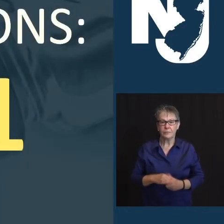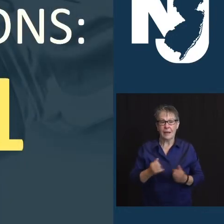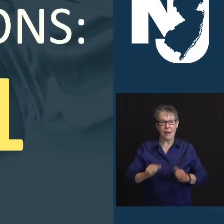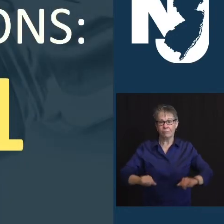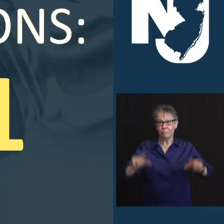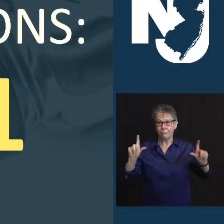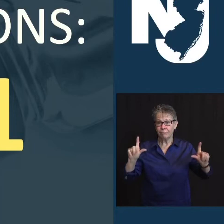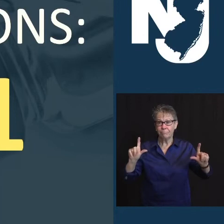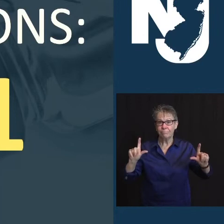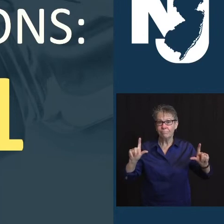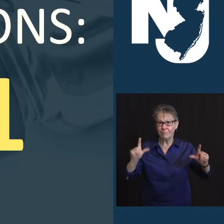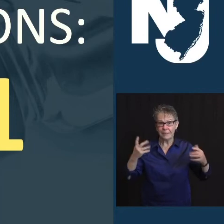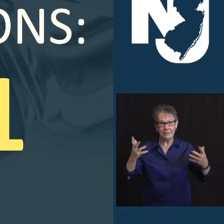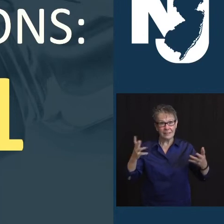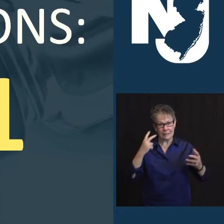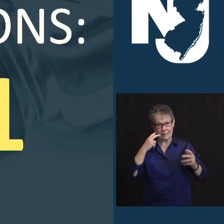of